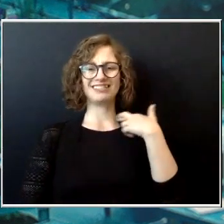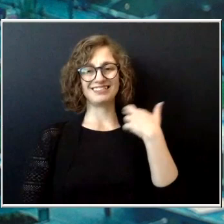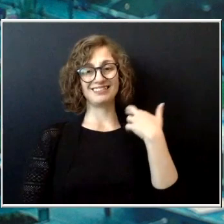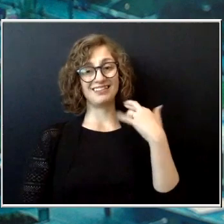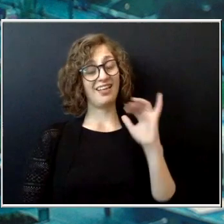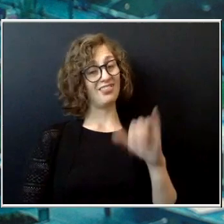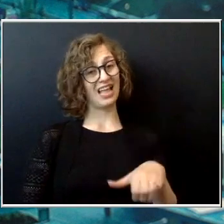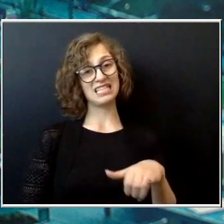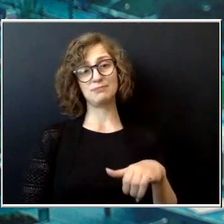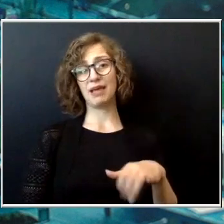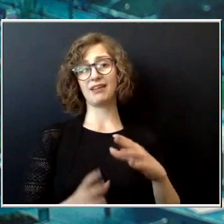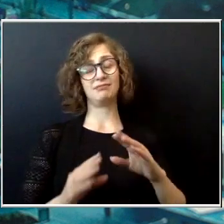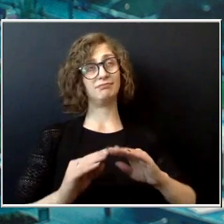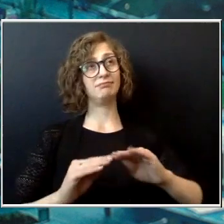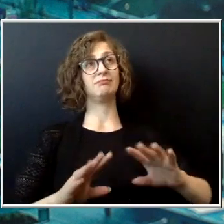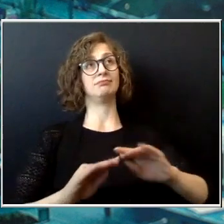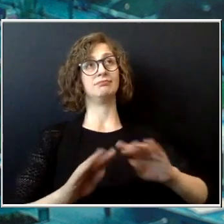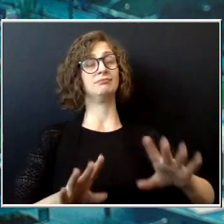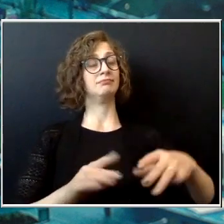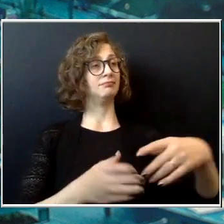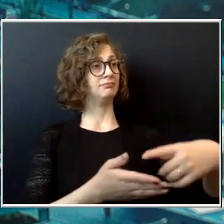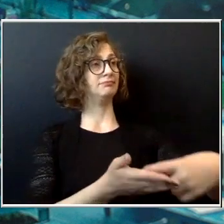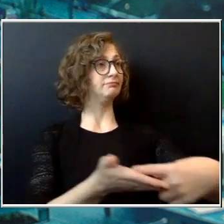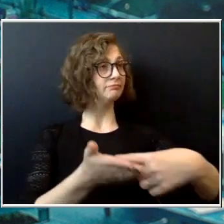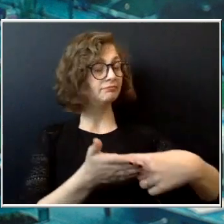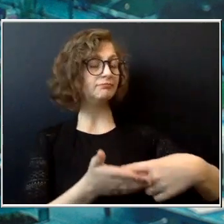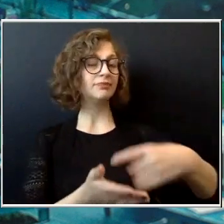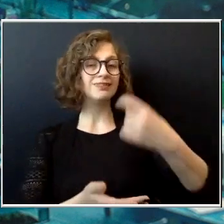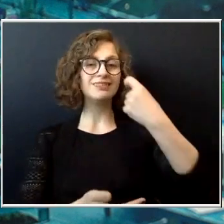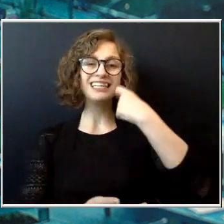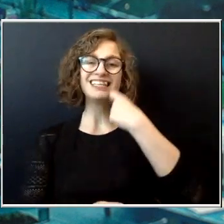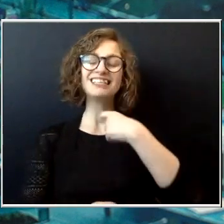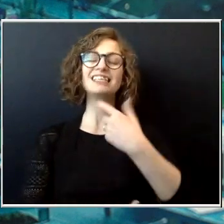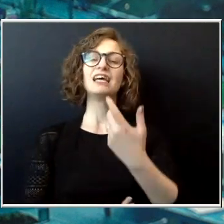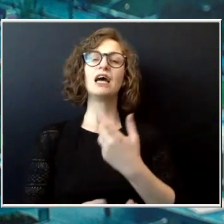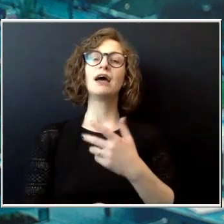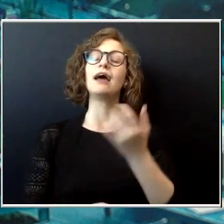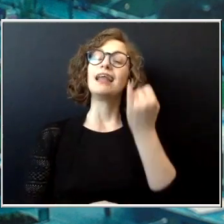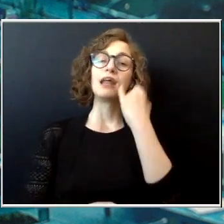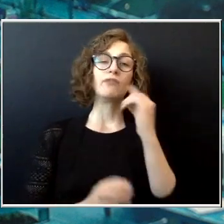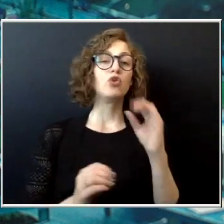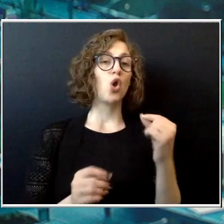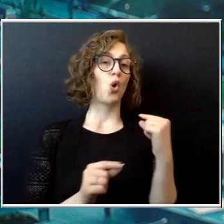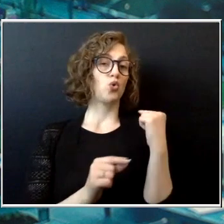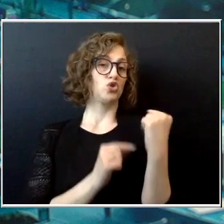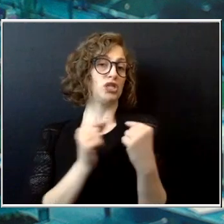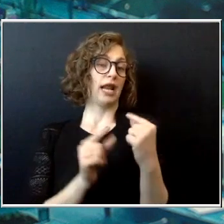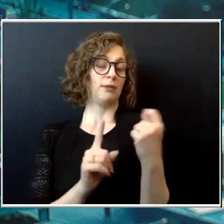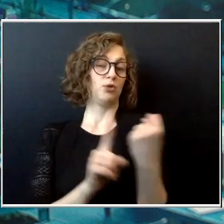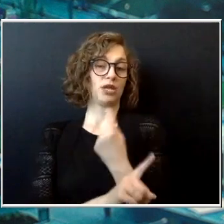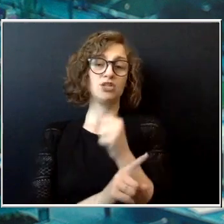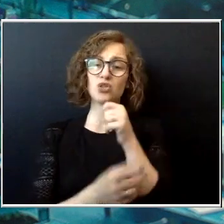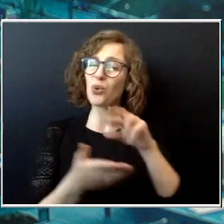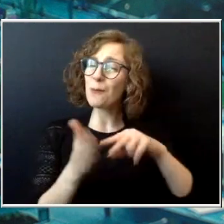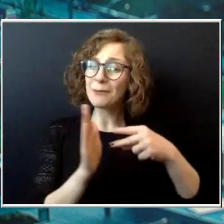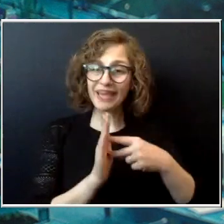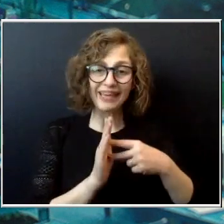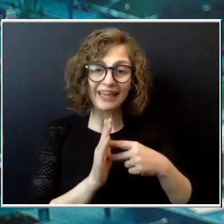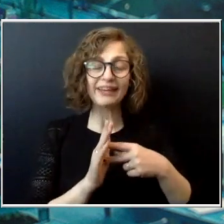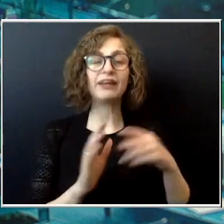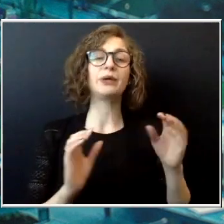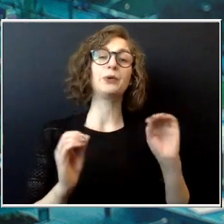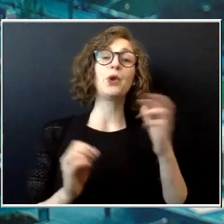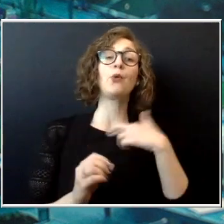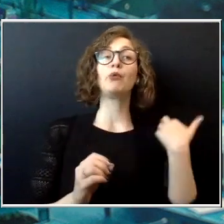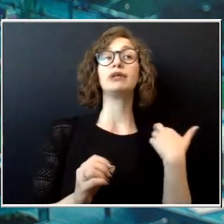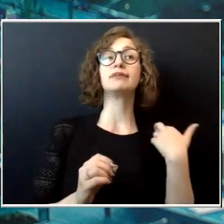cancer risk, and know if you don't have a genetic mutation, it doesn't mean you're not at high risk for cancer. And if you don't have a family history of cancer, it doesn't mean you have